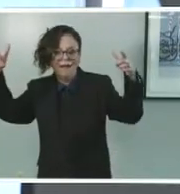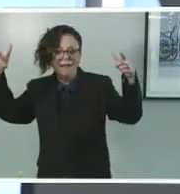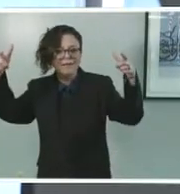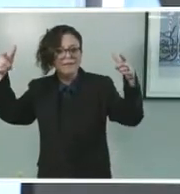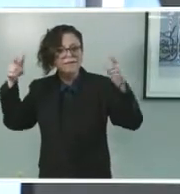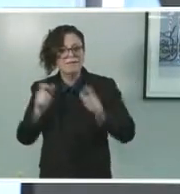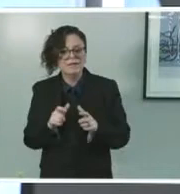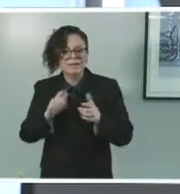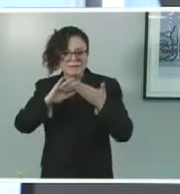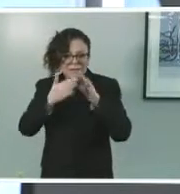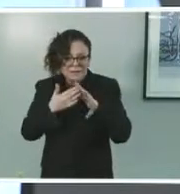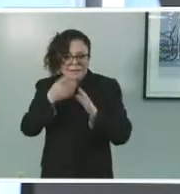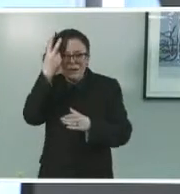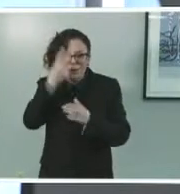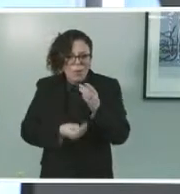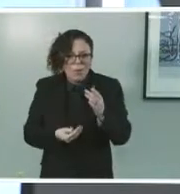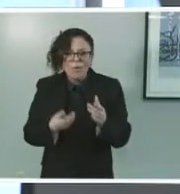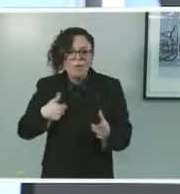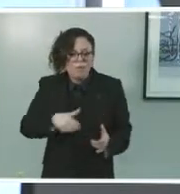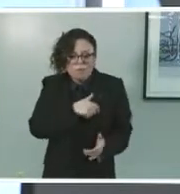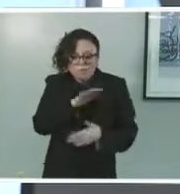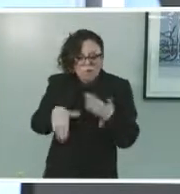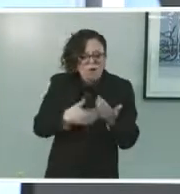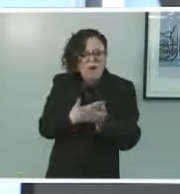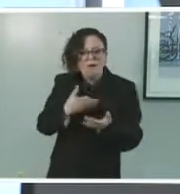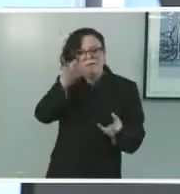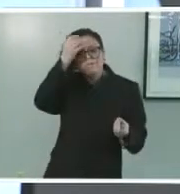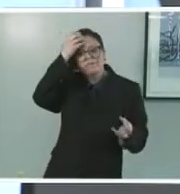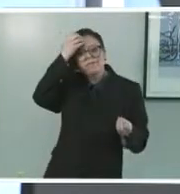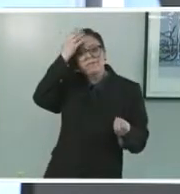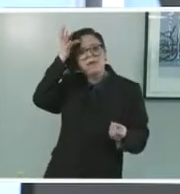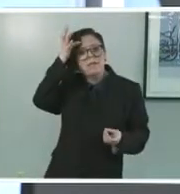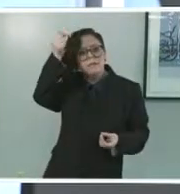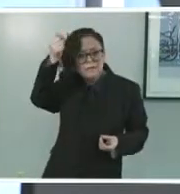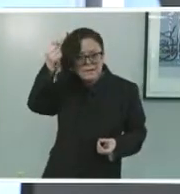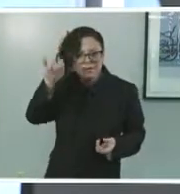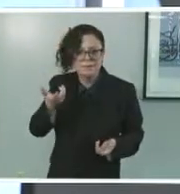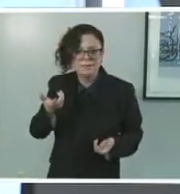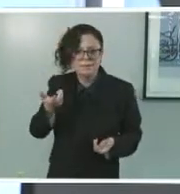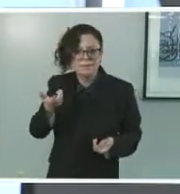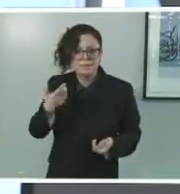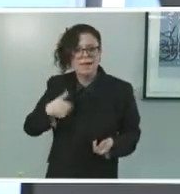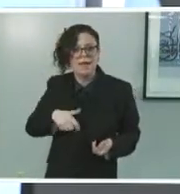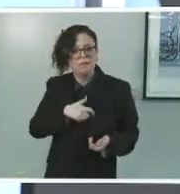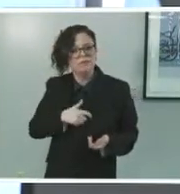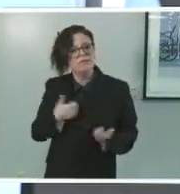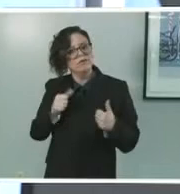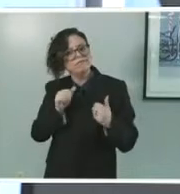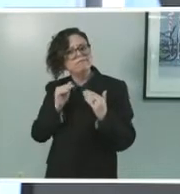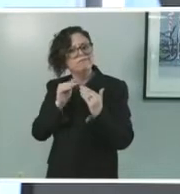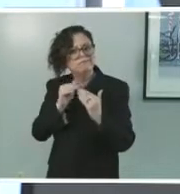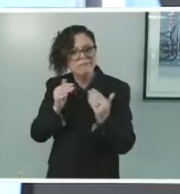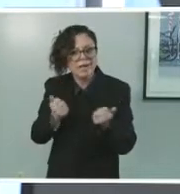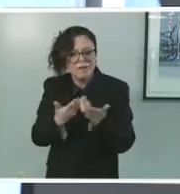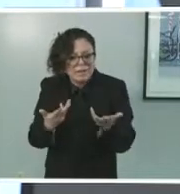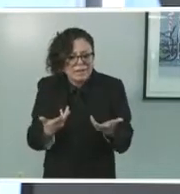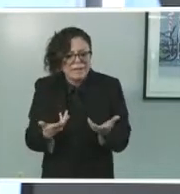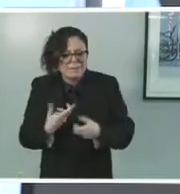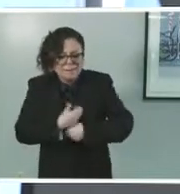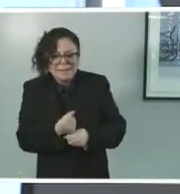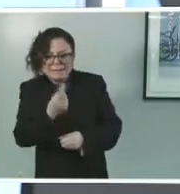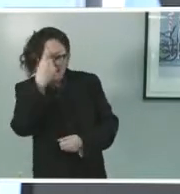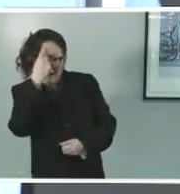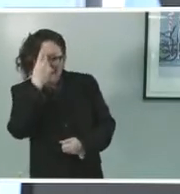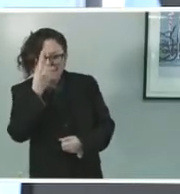sense, reasonable perspective. Things that make sense are allowed. Things that are